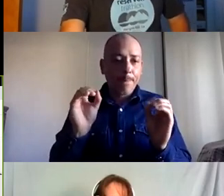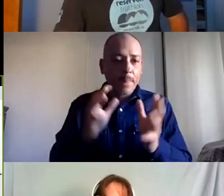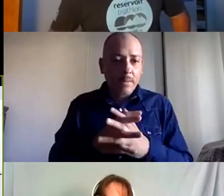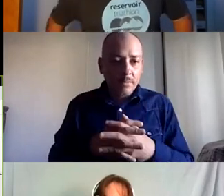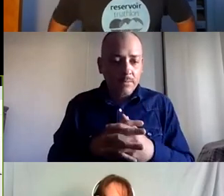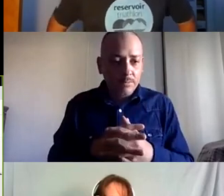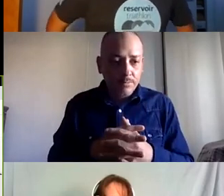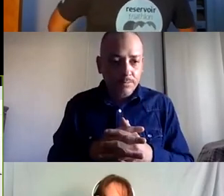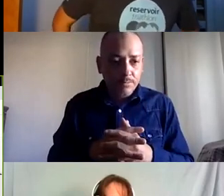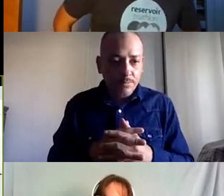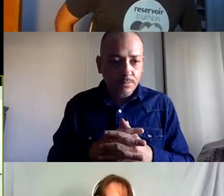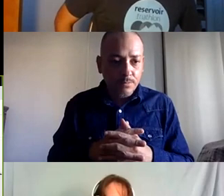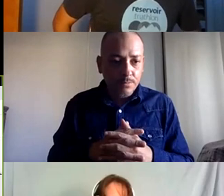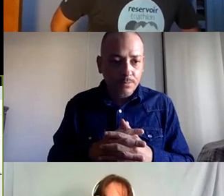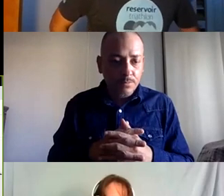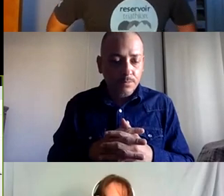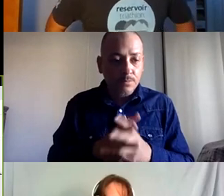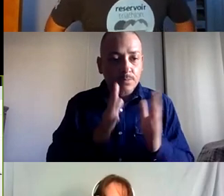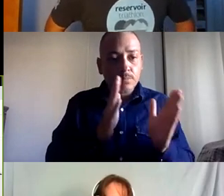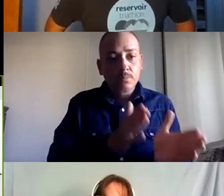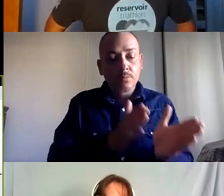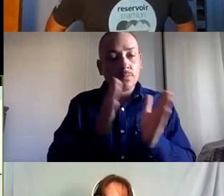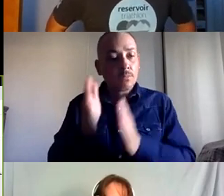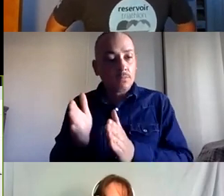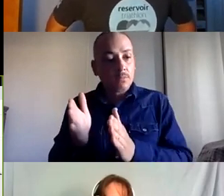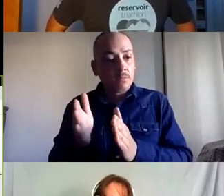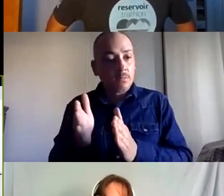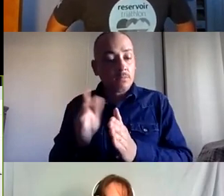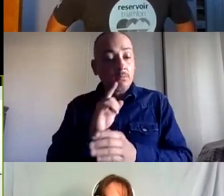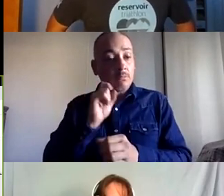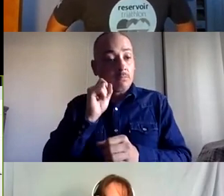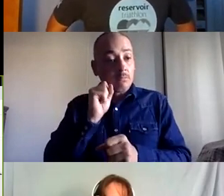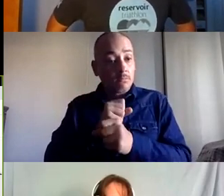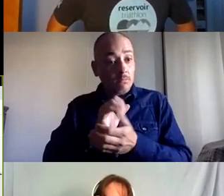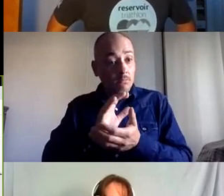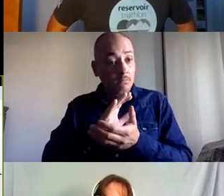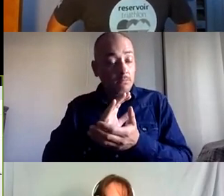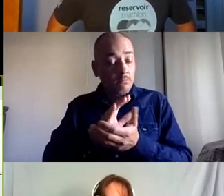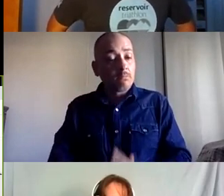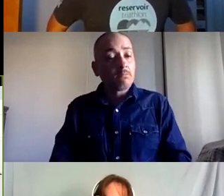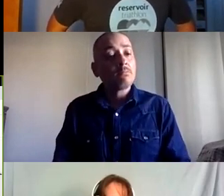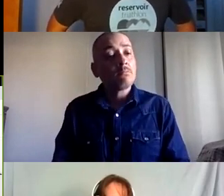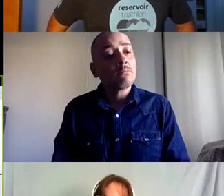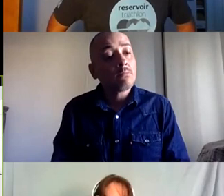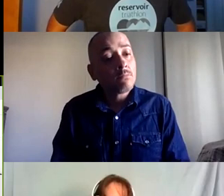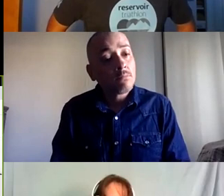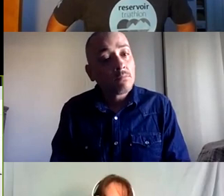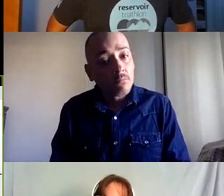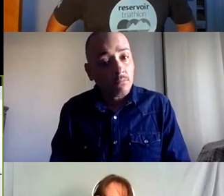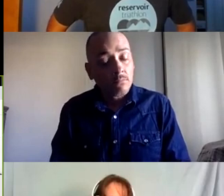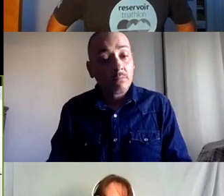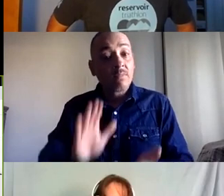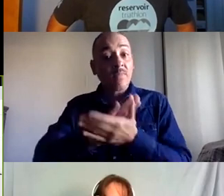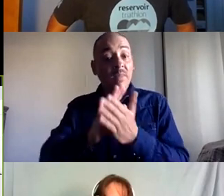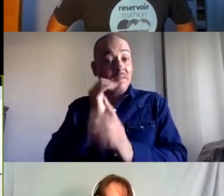point. And here, whenever it does become, whenever there are exclamation points, that